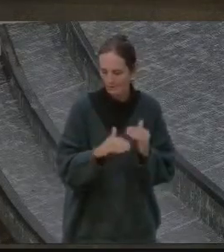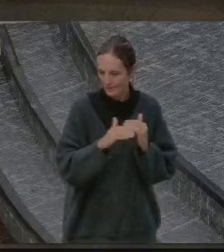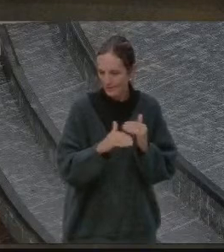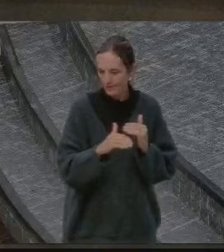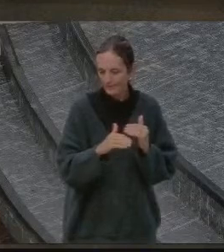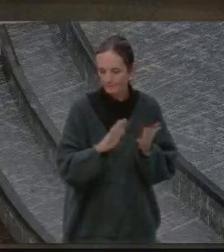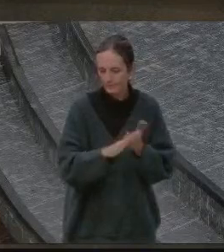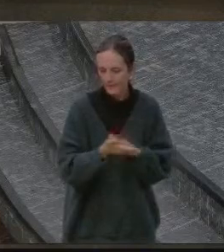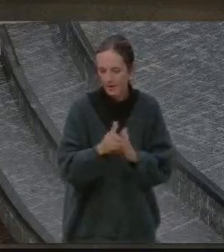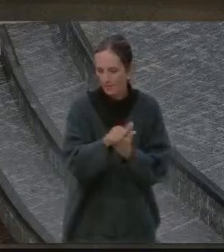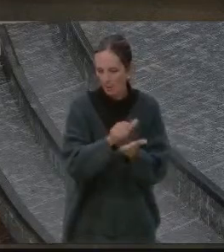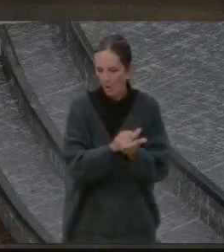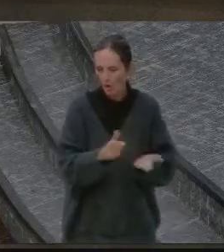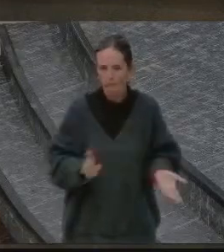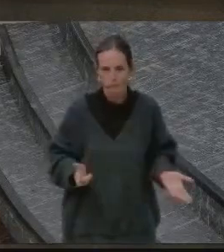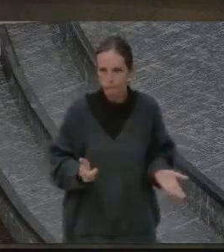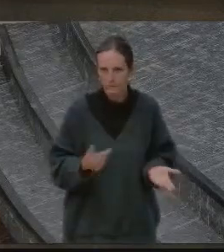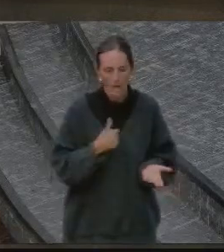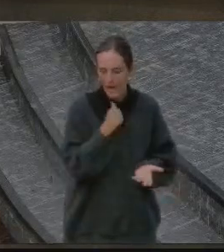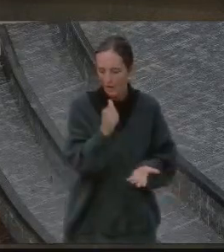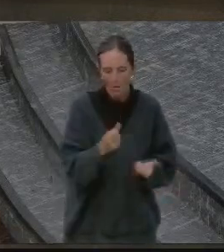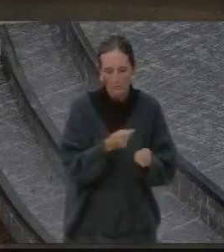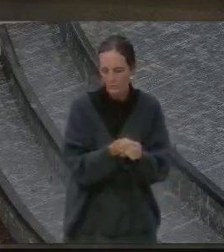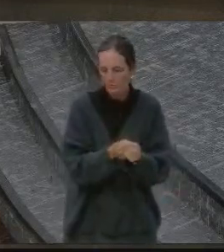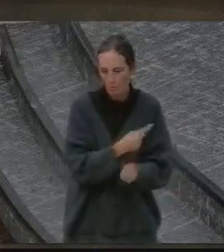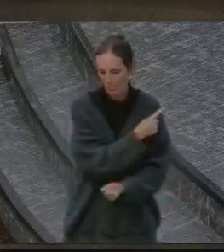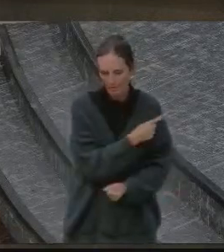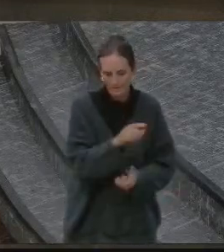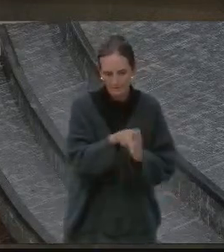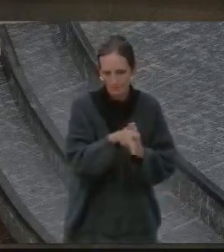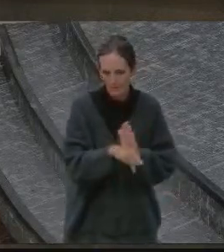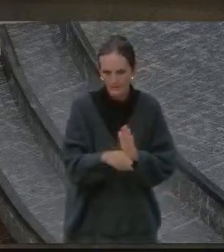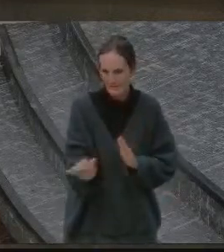it. So I will not be supporting this policy either.